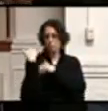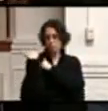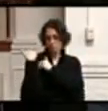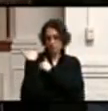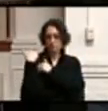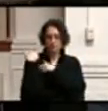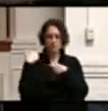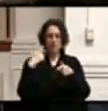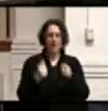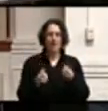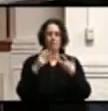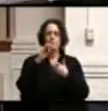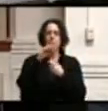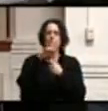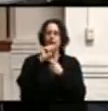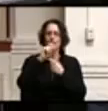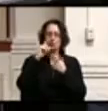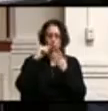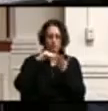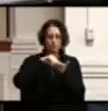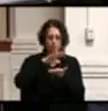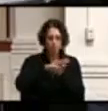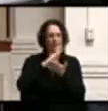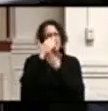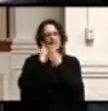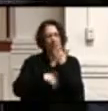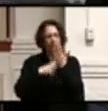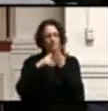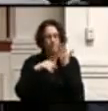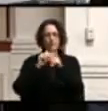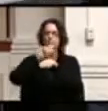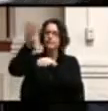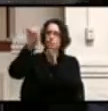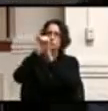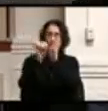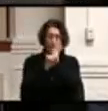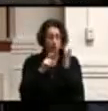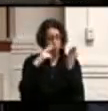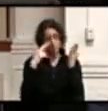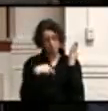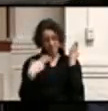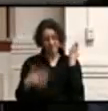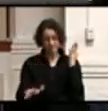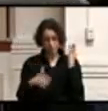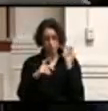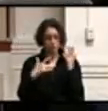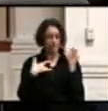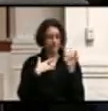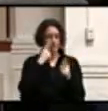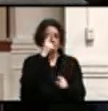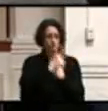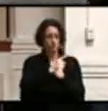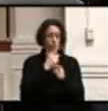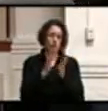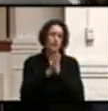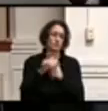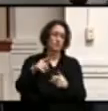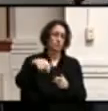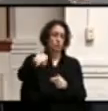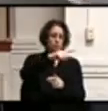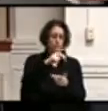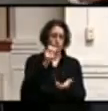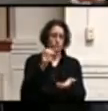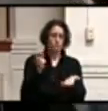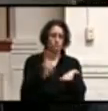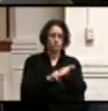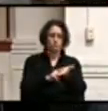reviewed this list and we feel it's accurate, so we're asking for your signature and approval. If you have any questions, I'll answer